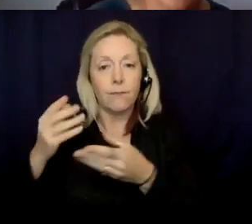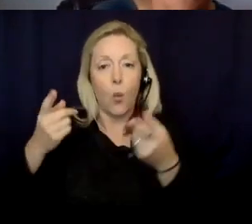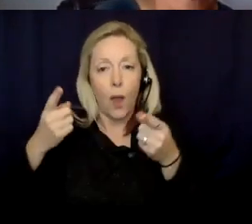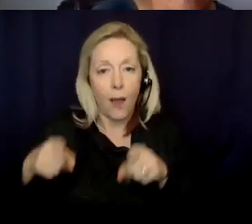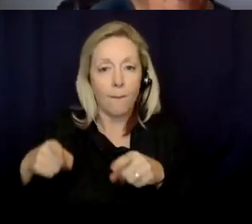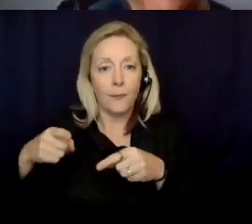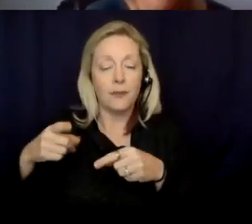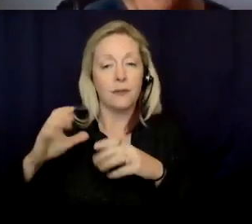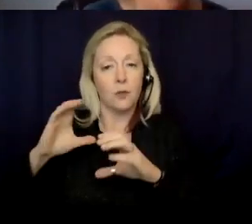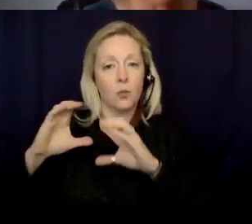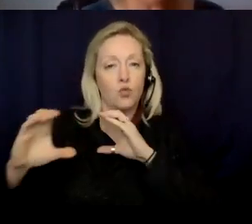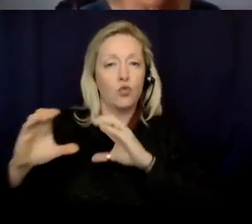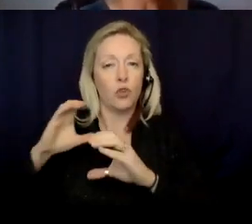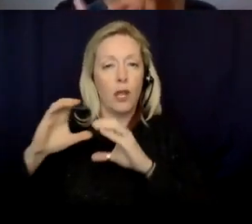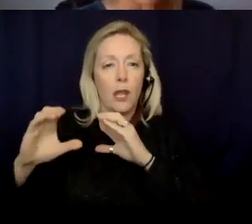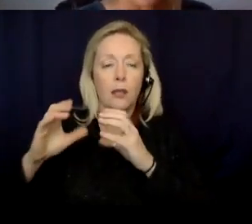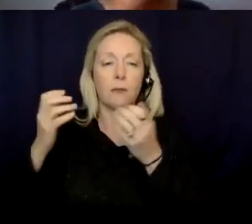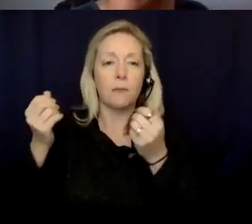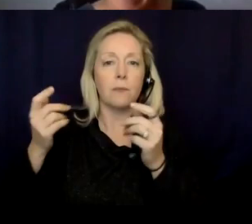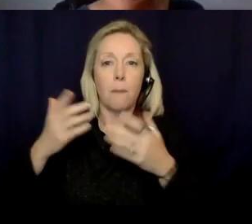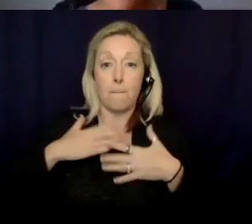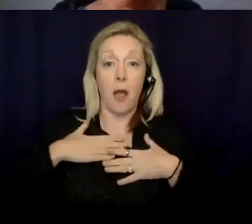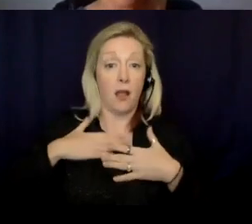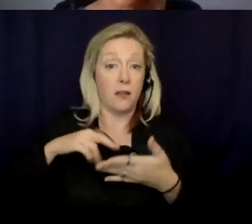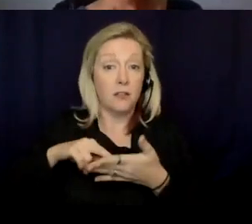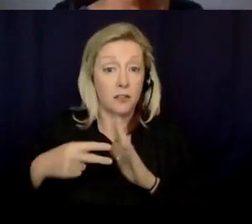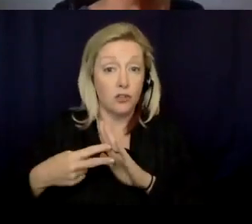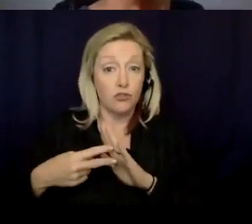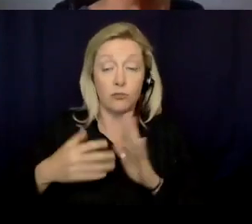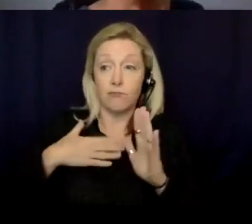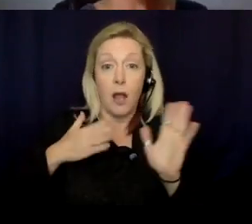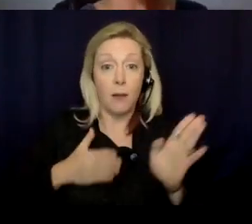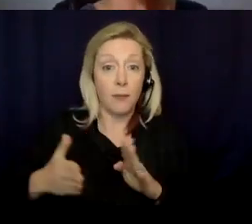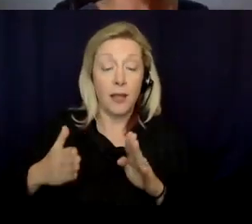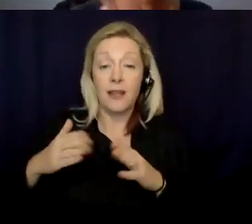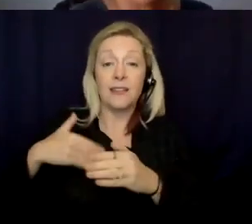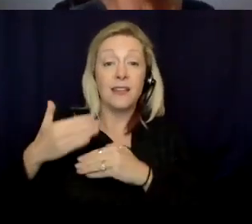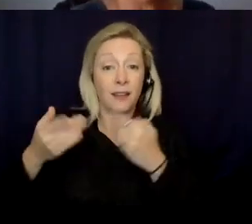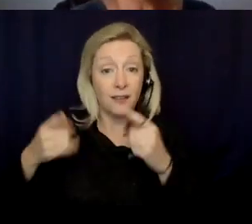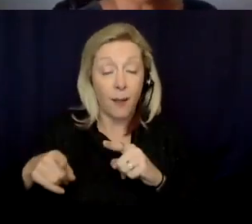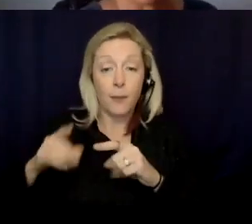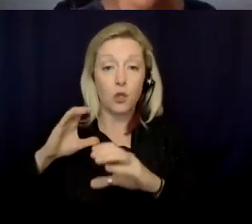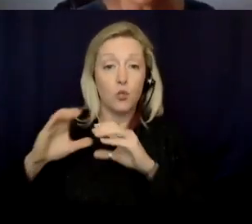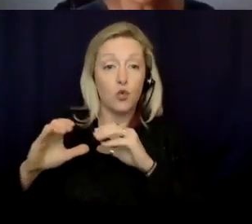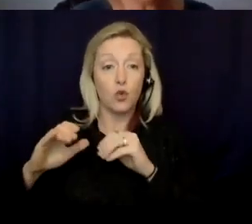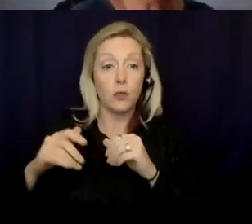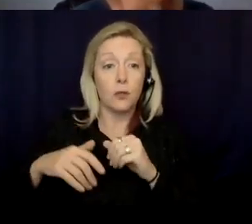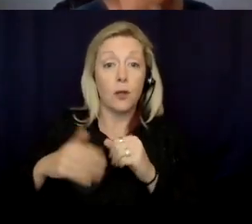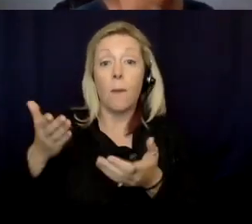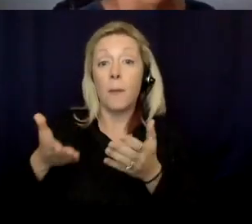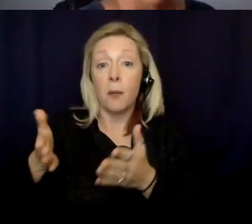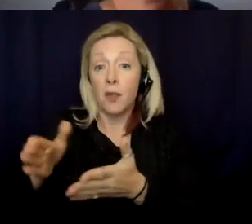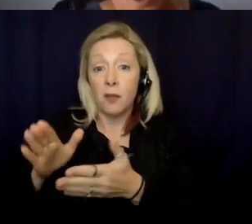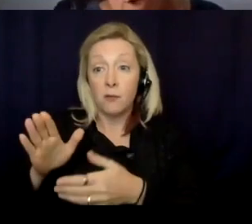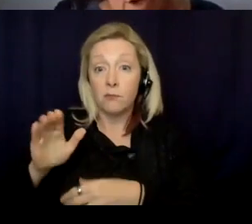It's communicate a variety of my intents, what I'm going to do. I might be requesting, I